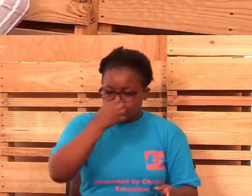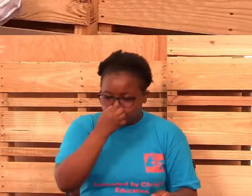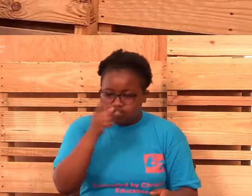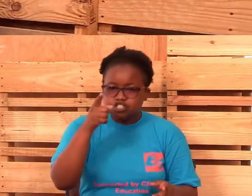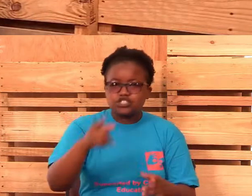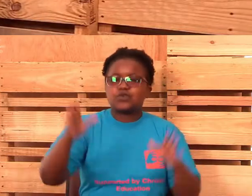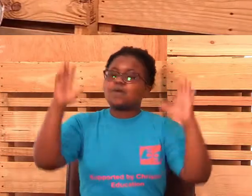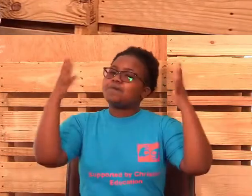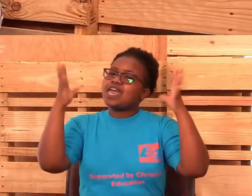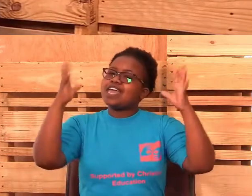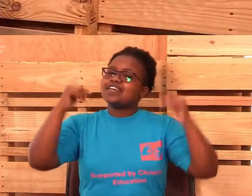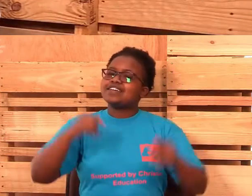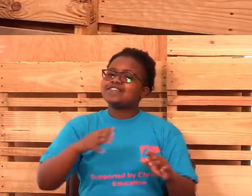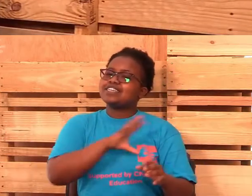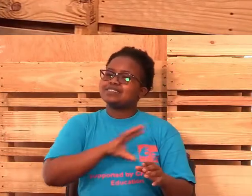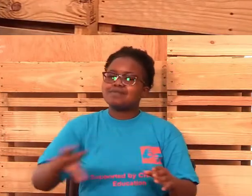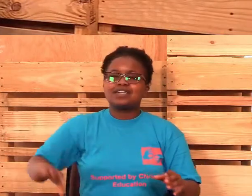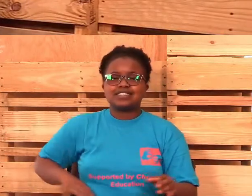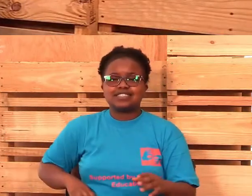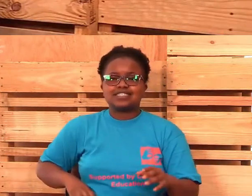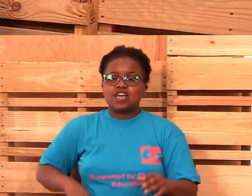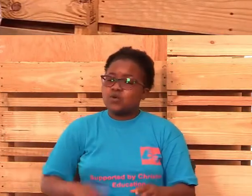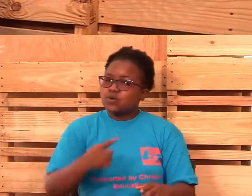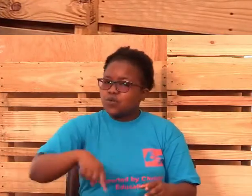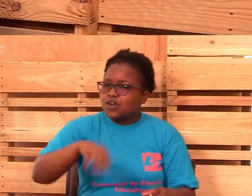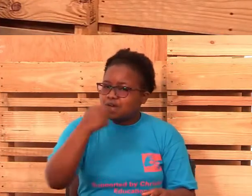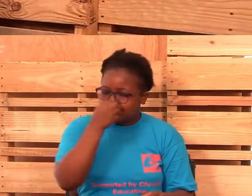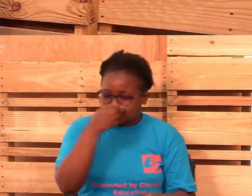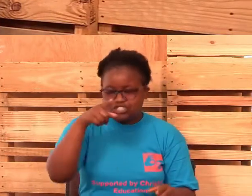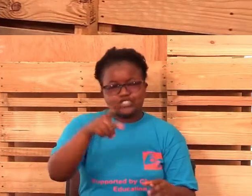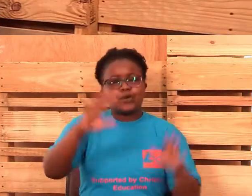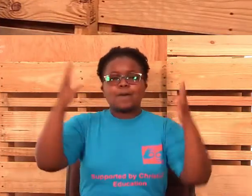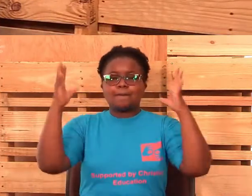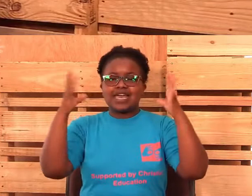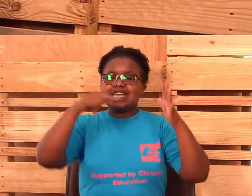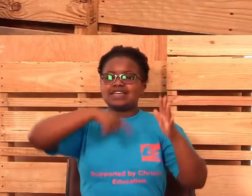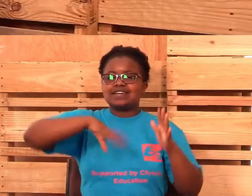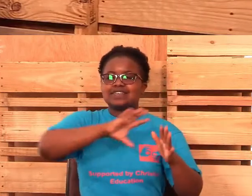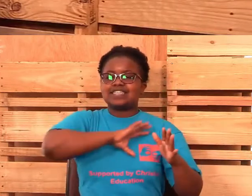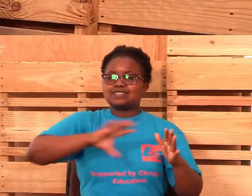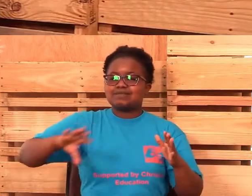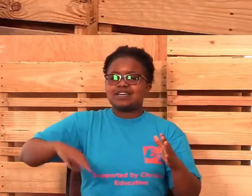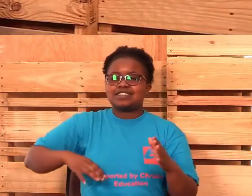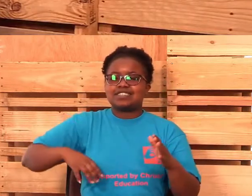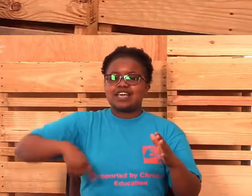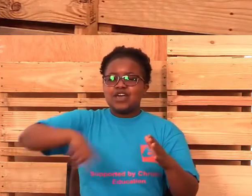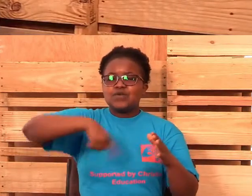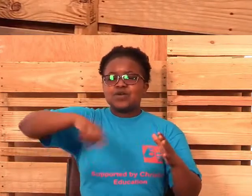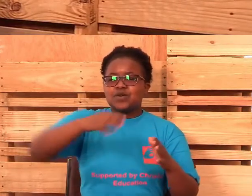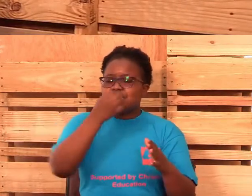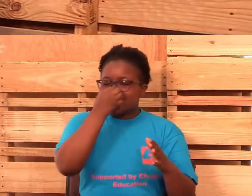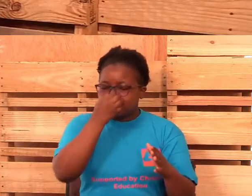heart. We wanna wish you a Merry Christmas. We wanna wish you a Merry